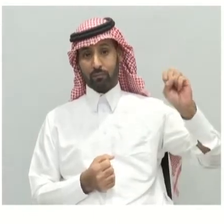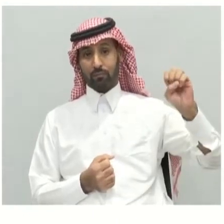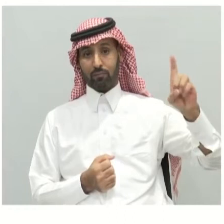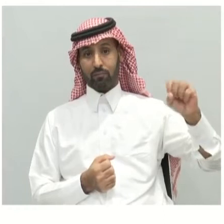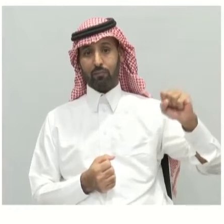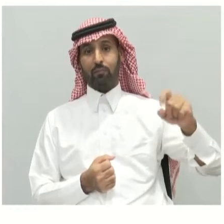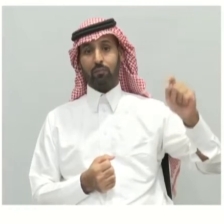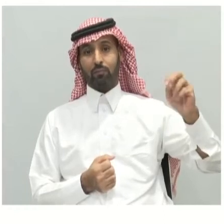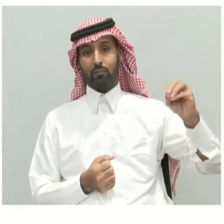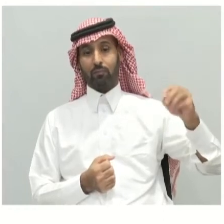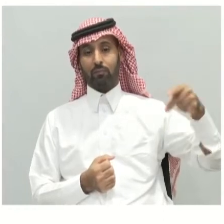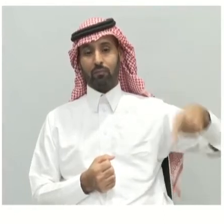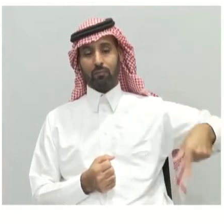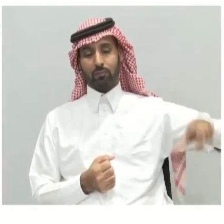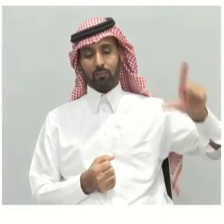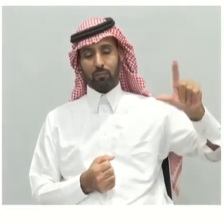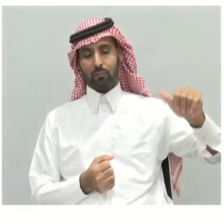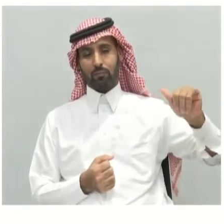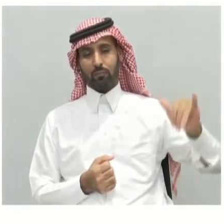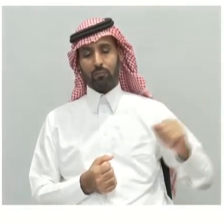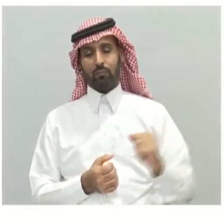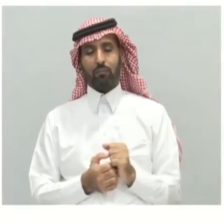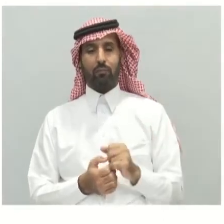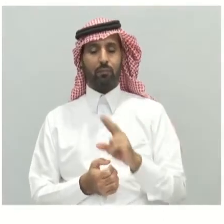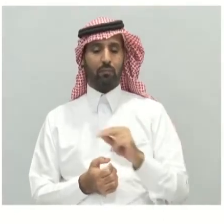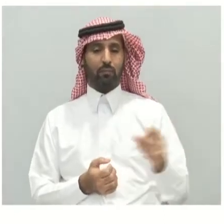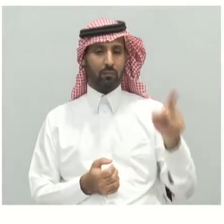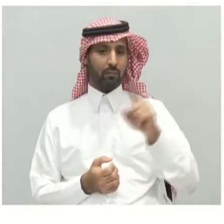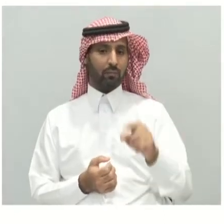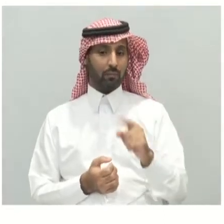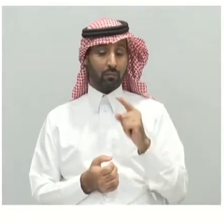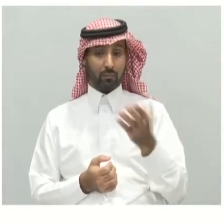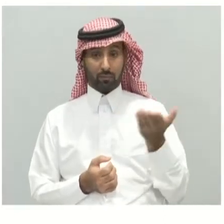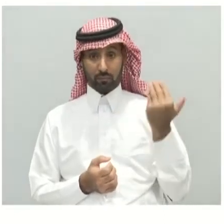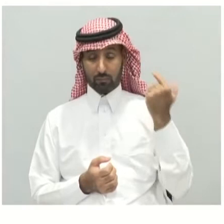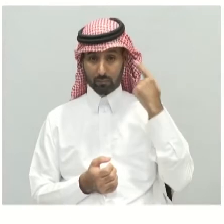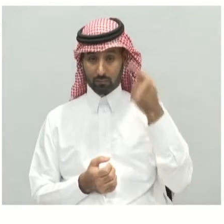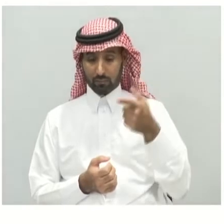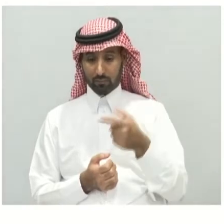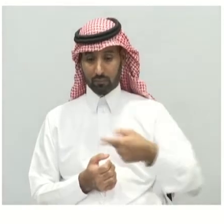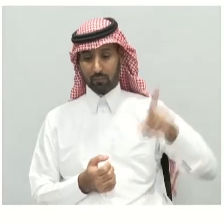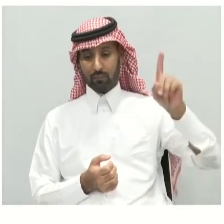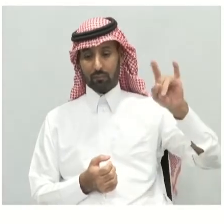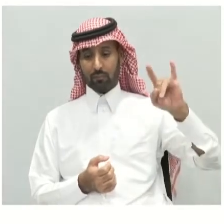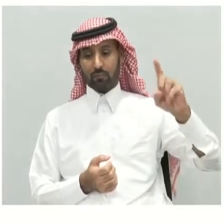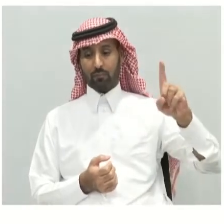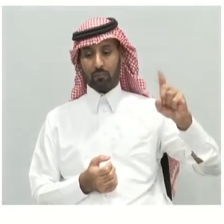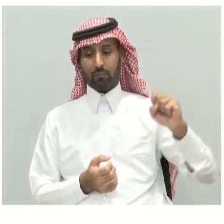are things you didn't use to do it. With questions, did you use to? Here, do you